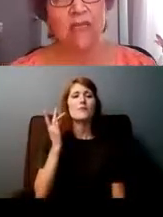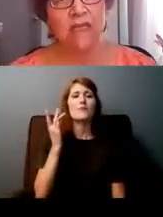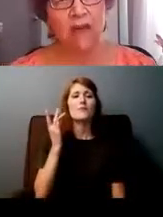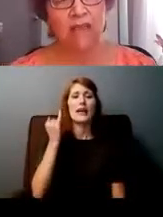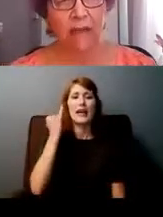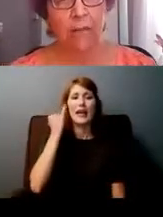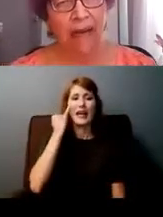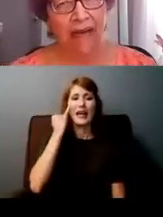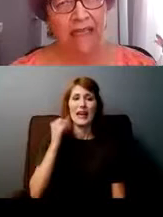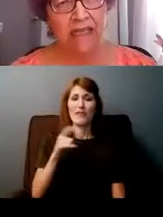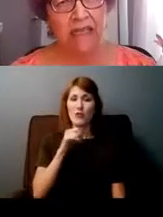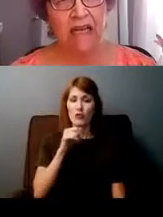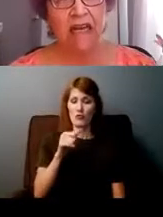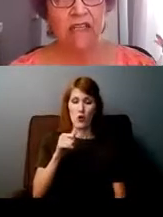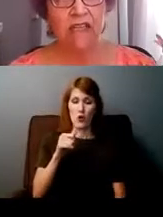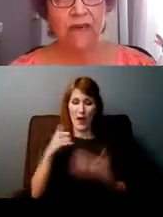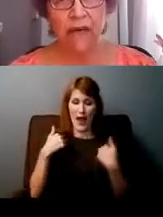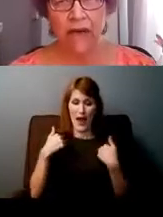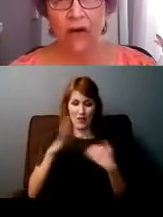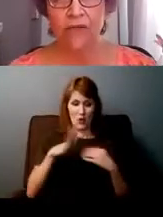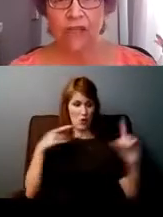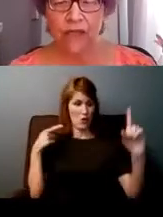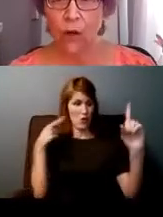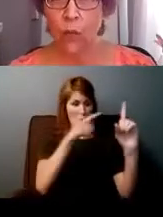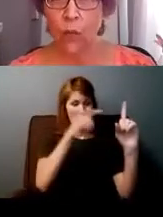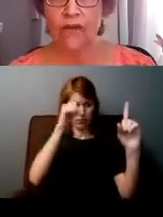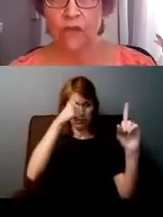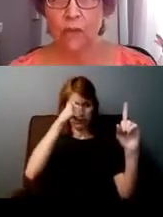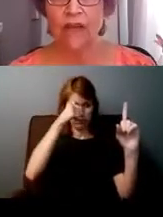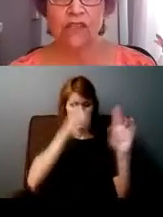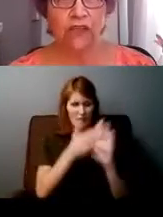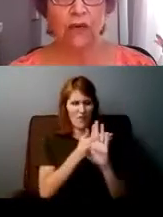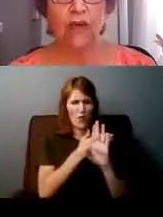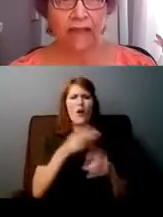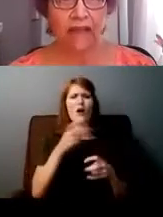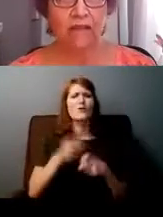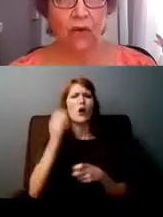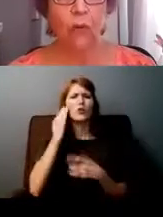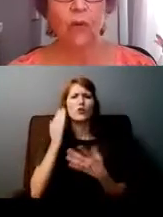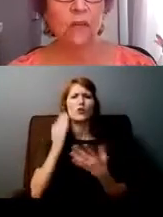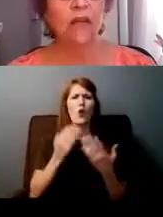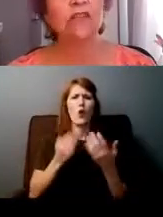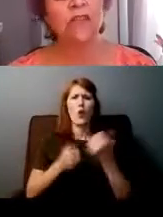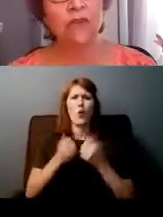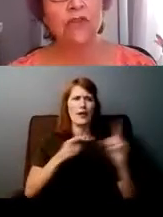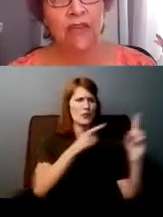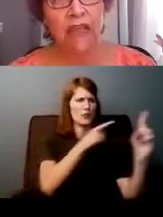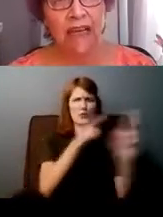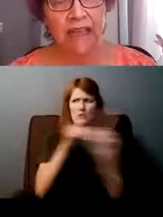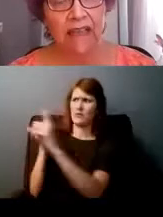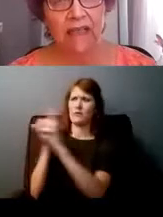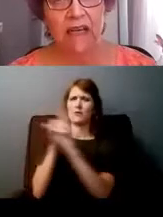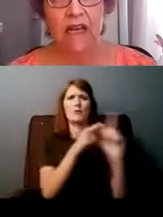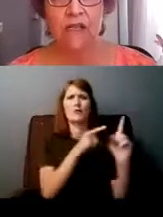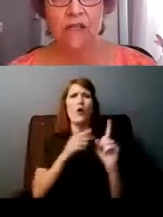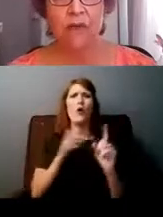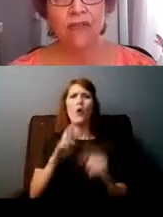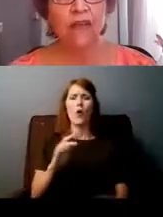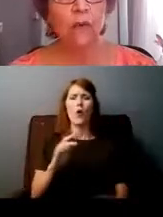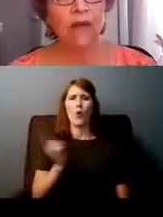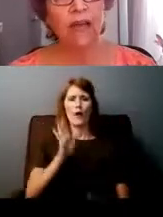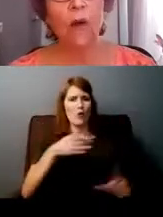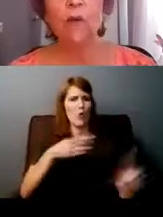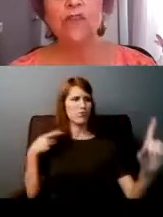end result in mind, it's very hard to know what direction you're headed or what direction you should head in.